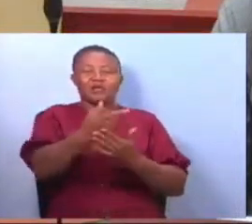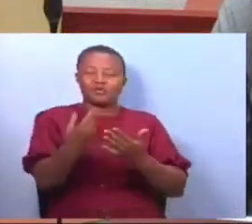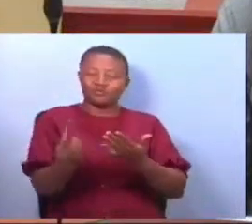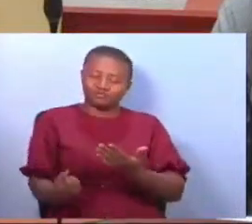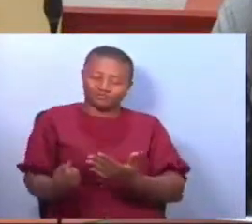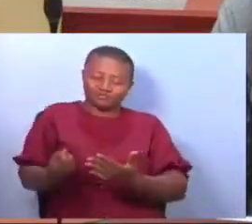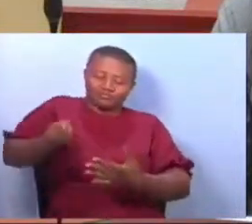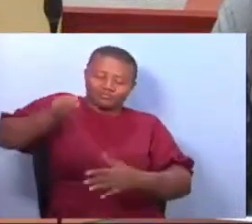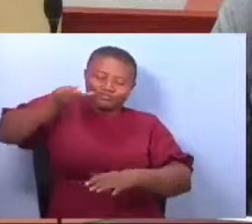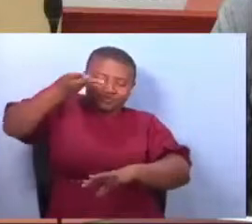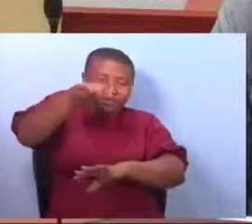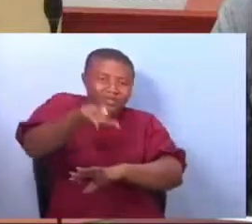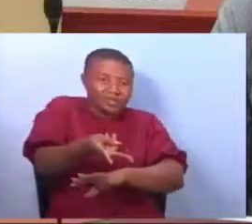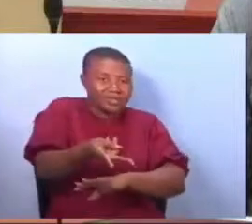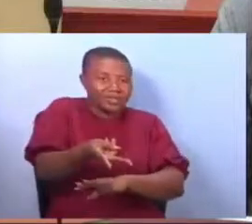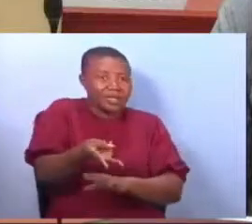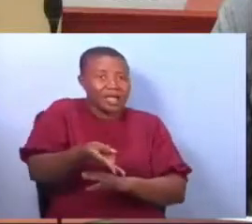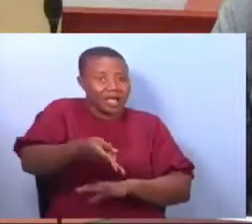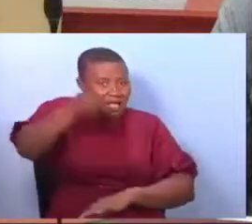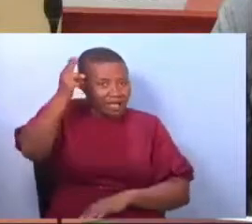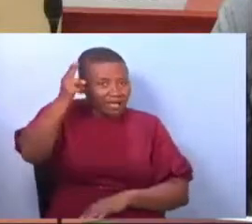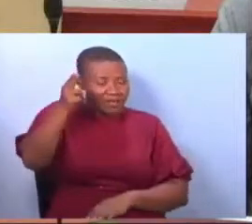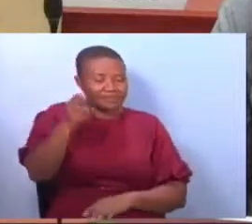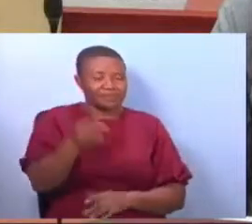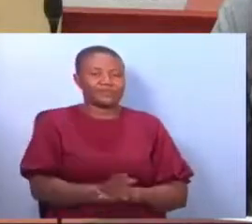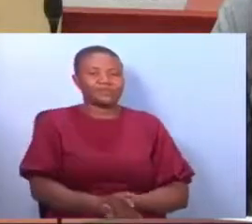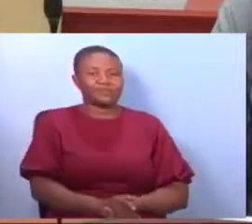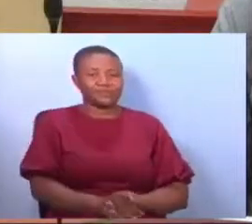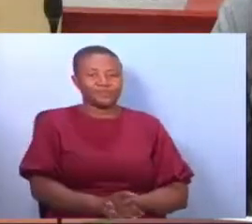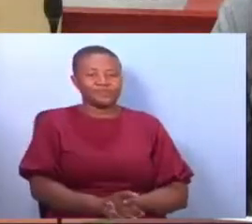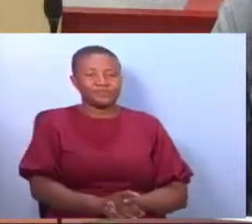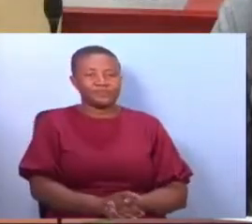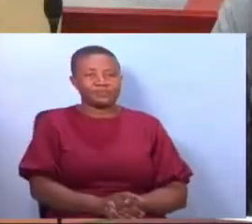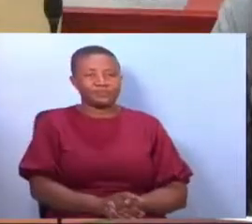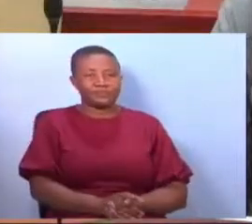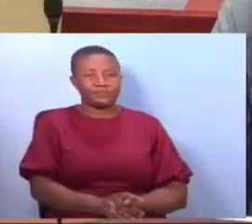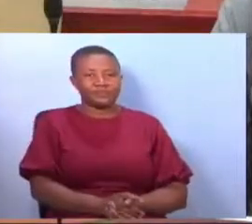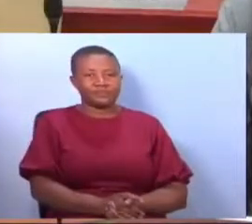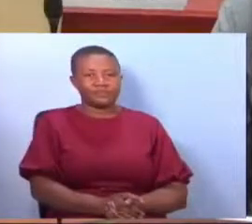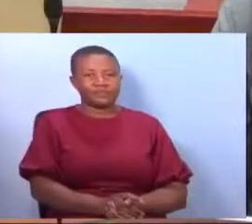position. Mr. Speaker, as if by coincidence, anyway,